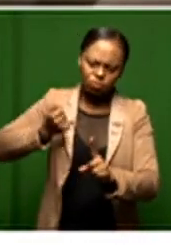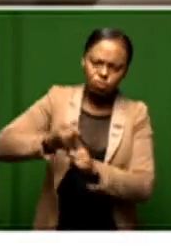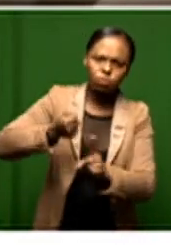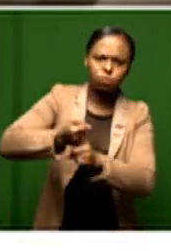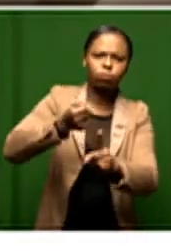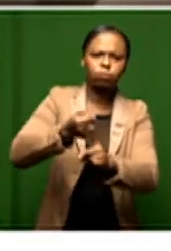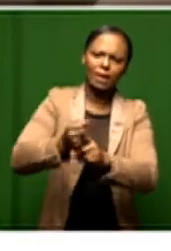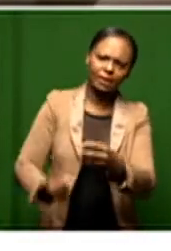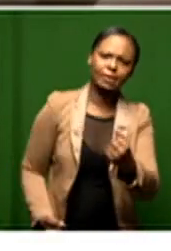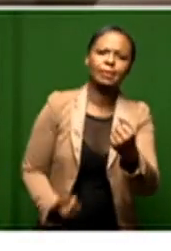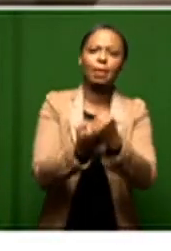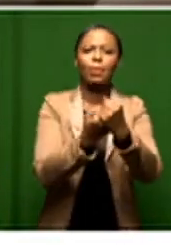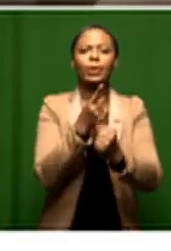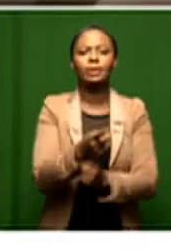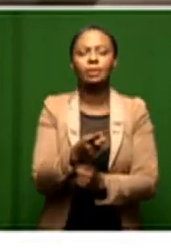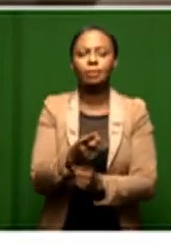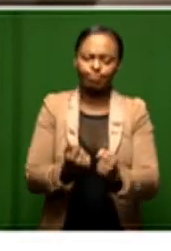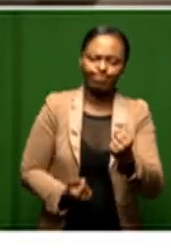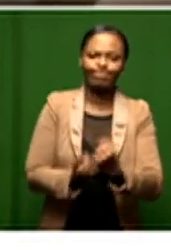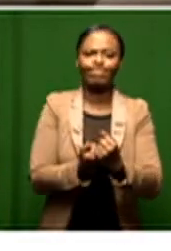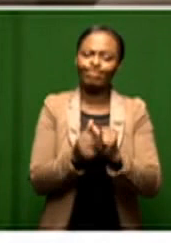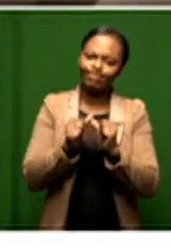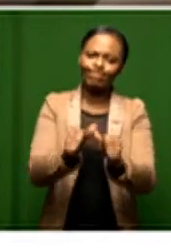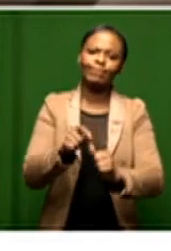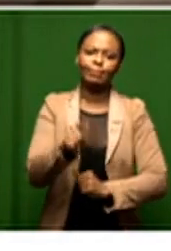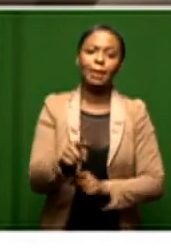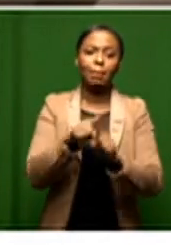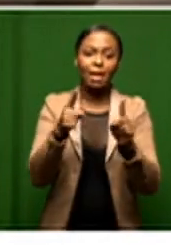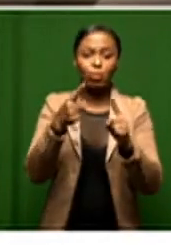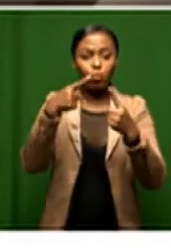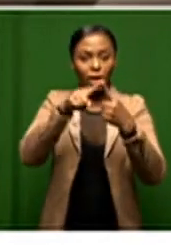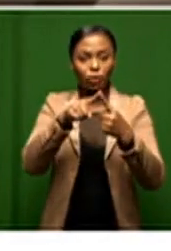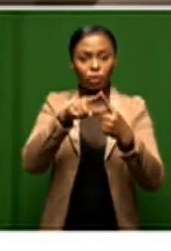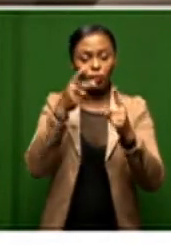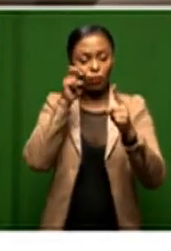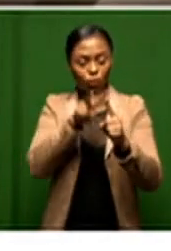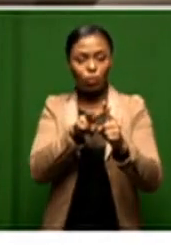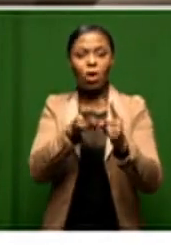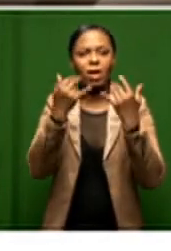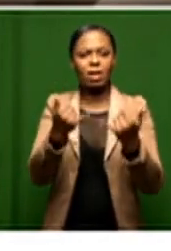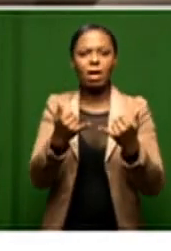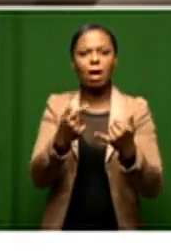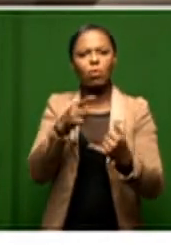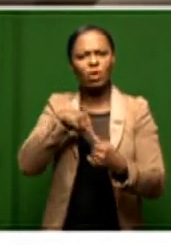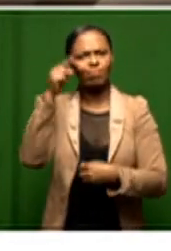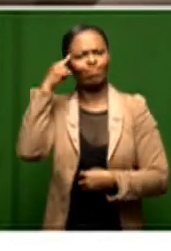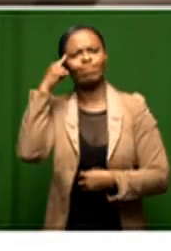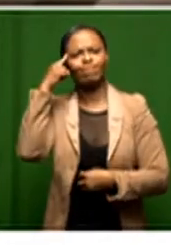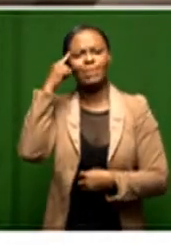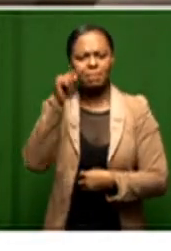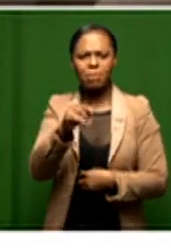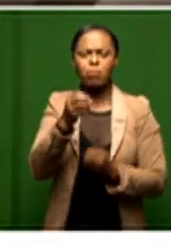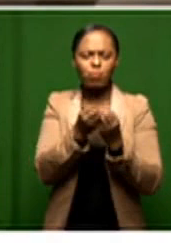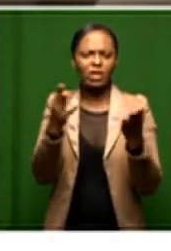our side to support and applaud this. From our point of view, you know, we consider this to be probably one of the